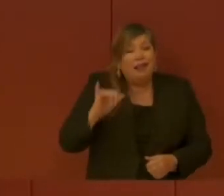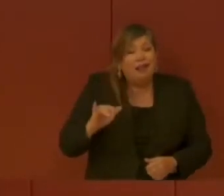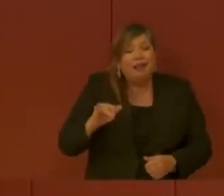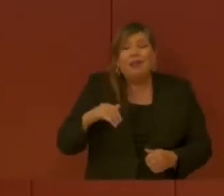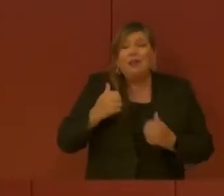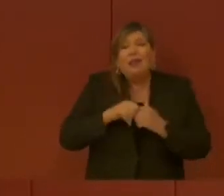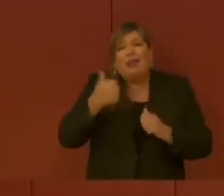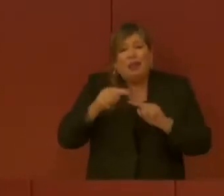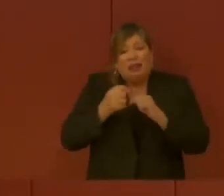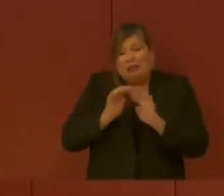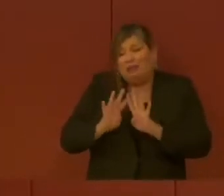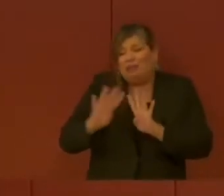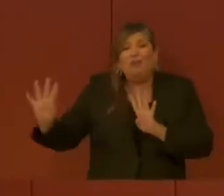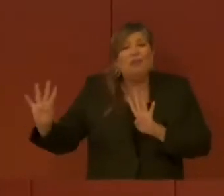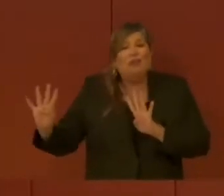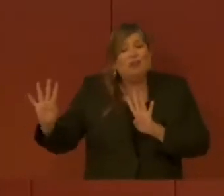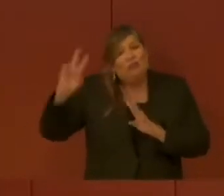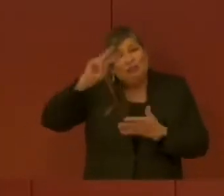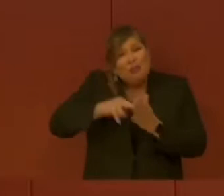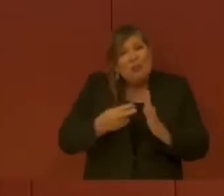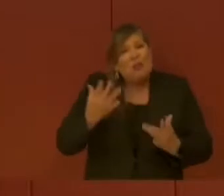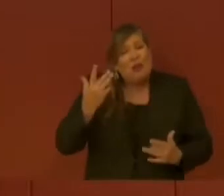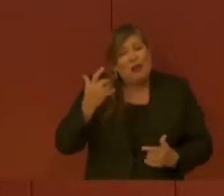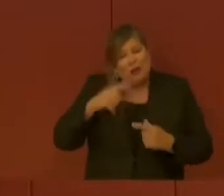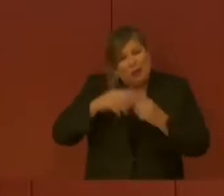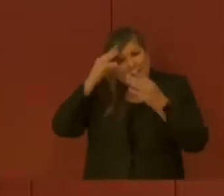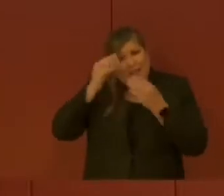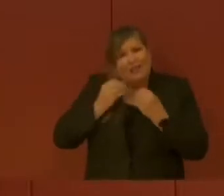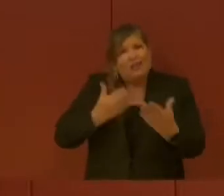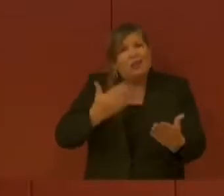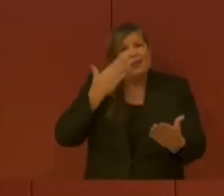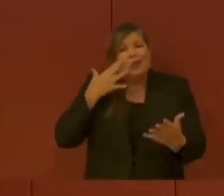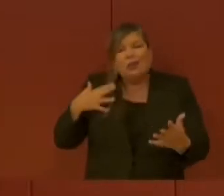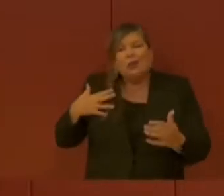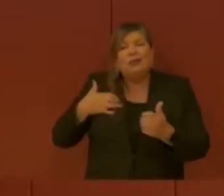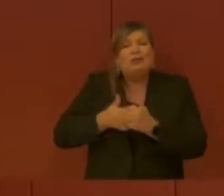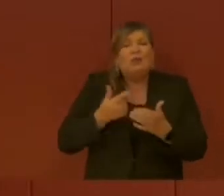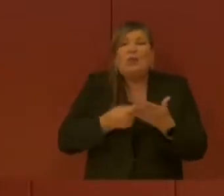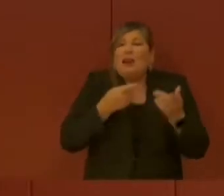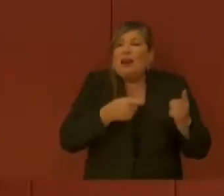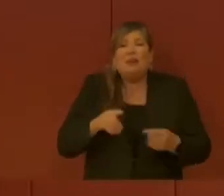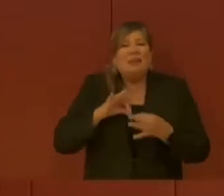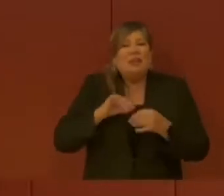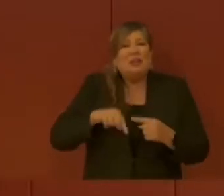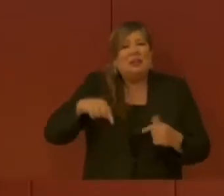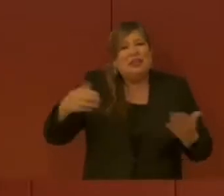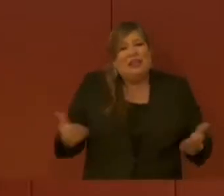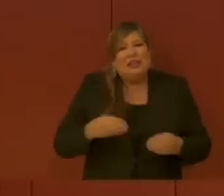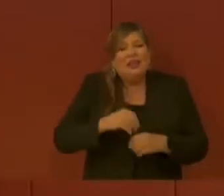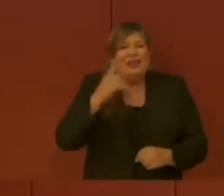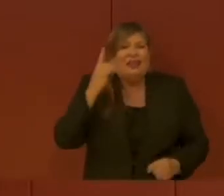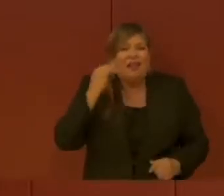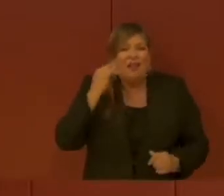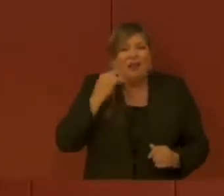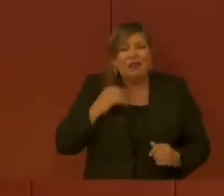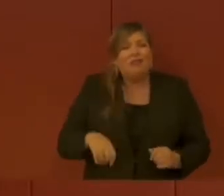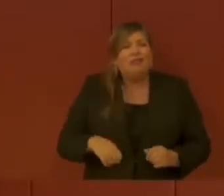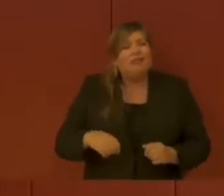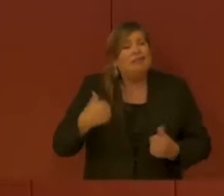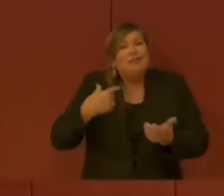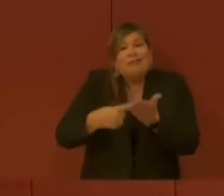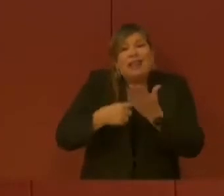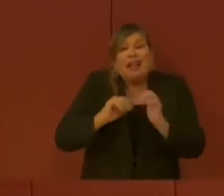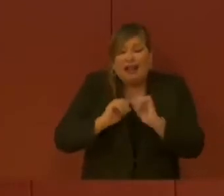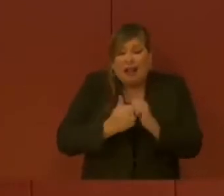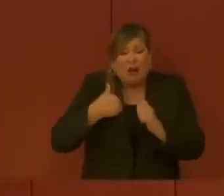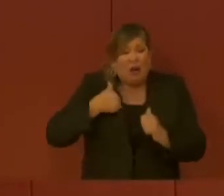to highlight and update you on some of the progress we've made here in the state of California as it relates to addressing this pandemic, mitigating the